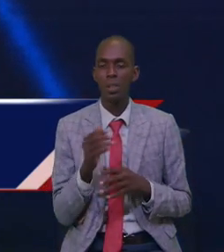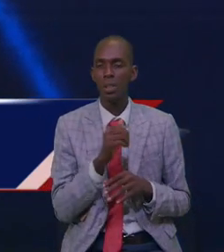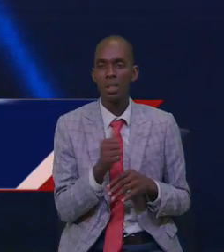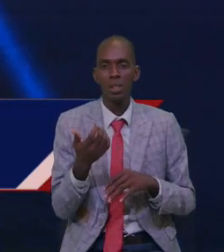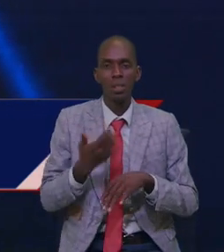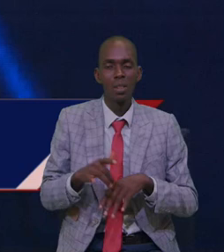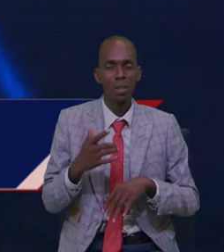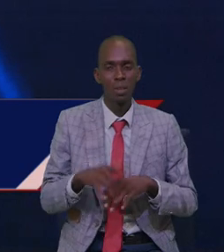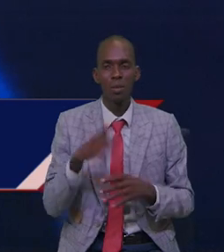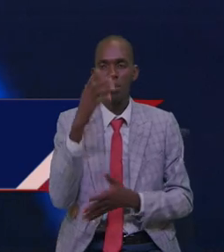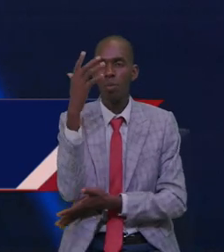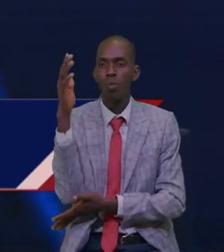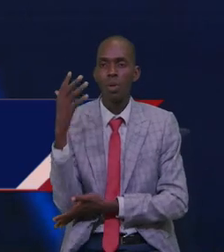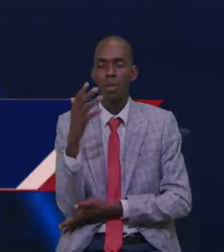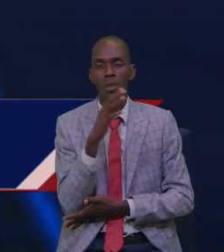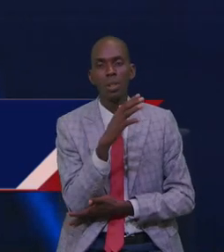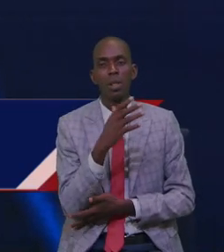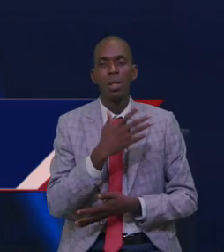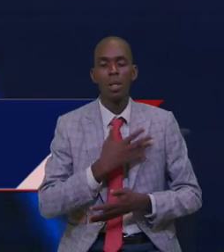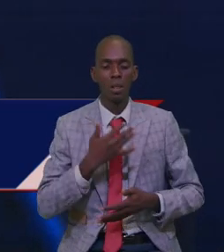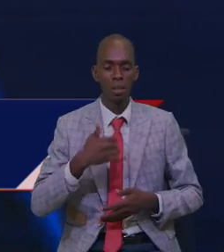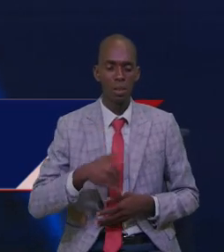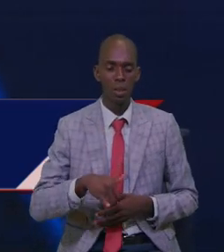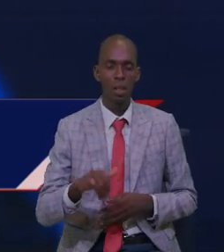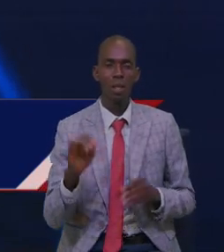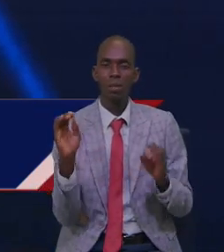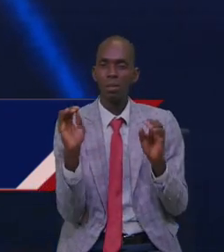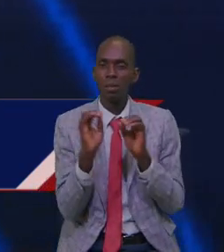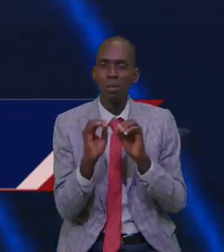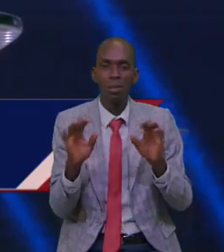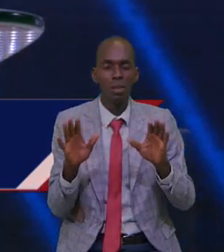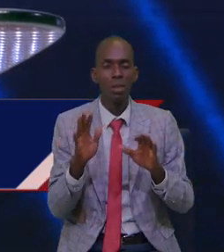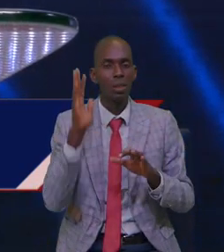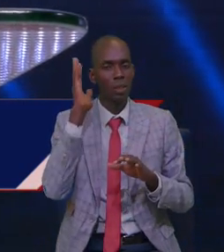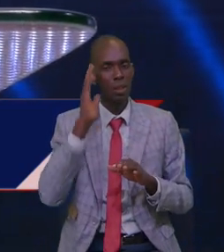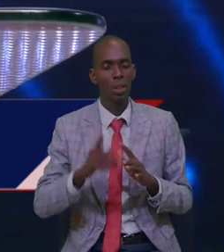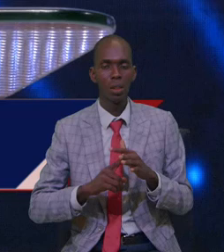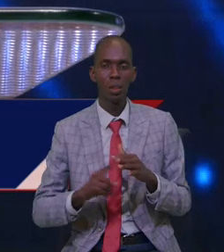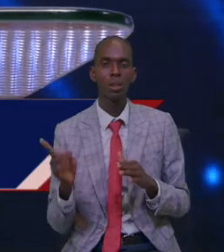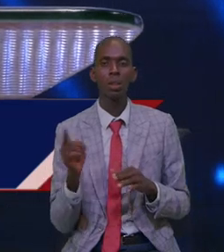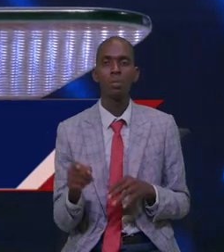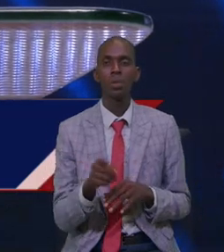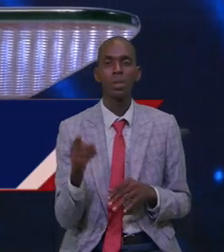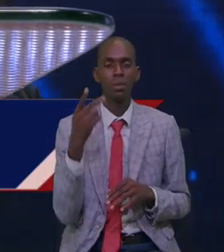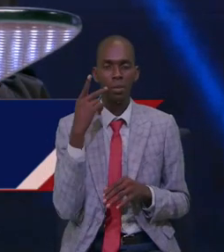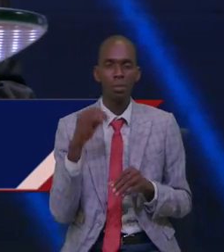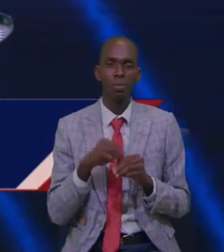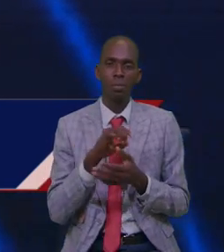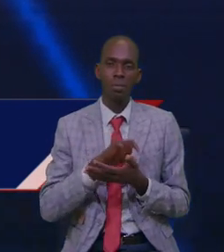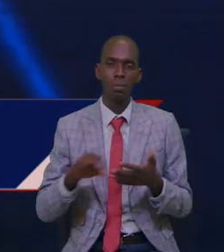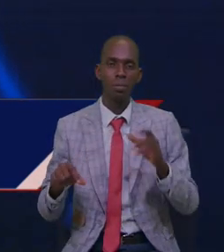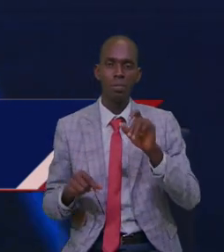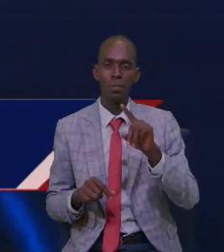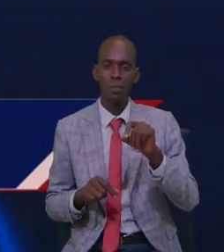desolate wilderness, yea, and nothing shall escape them. Look at verse 11 there. In